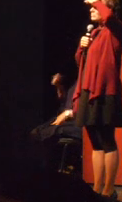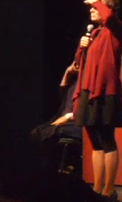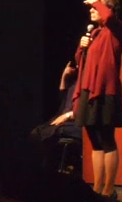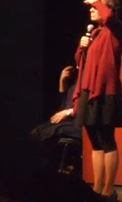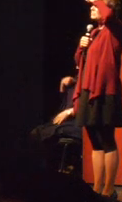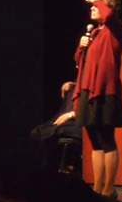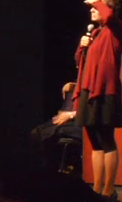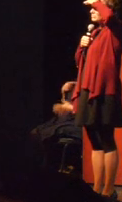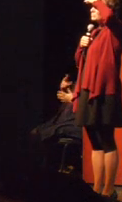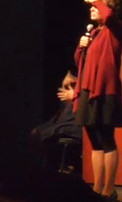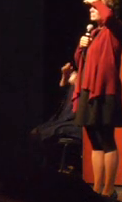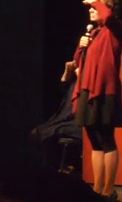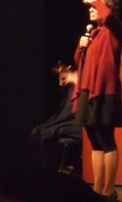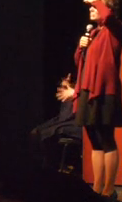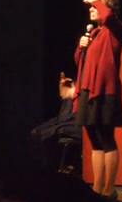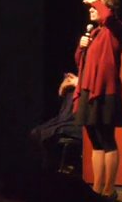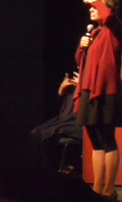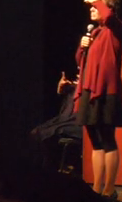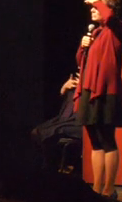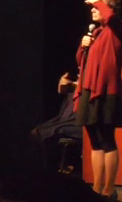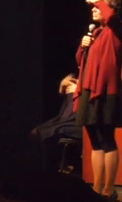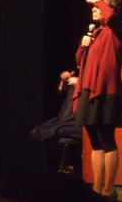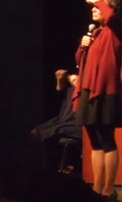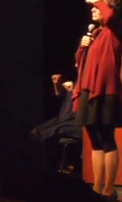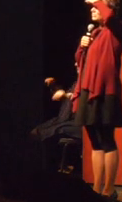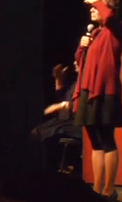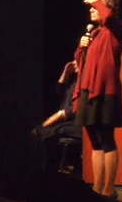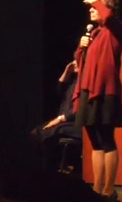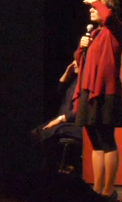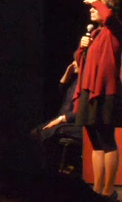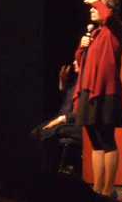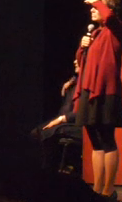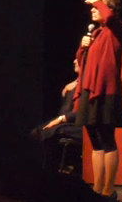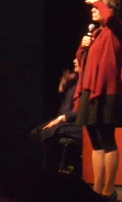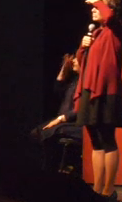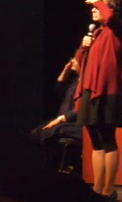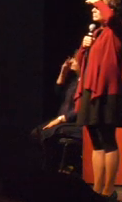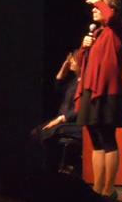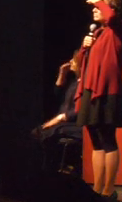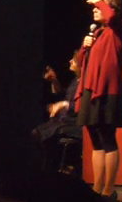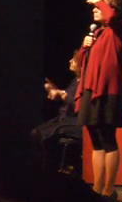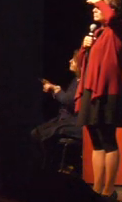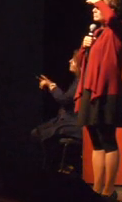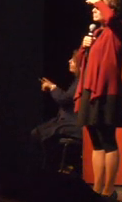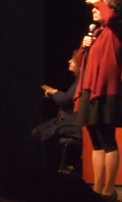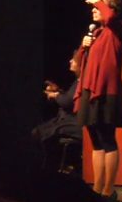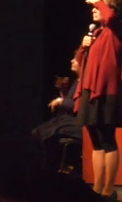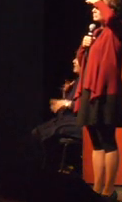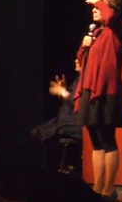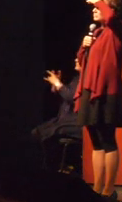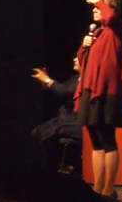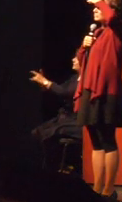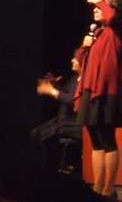of sensitive to me, to be able to acknowledge my experience, but also the relationship with my